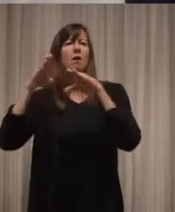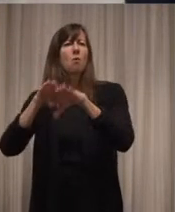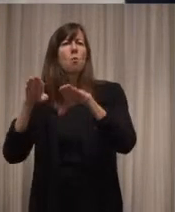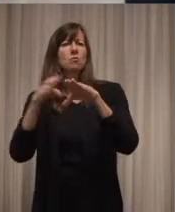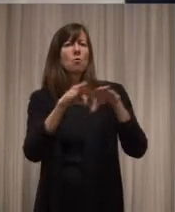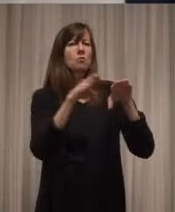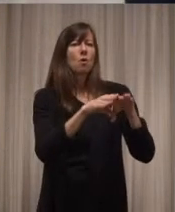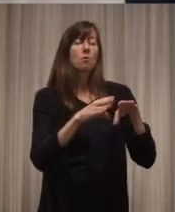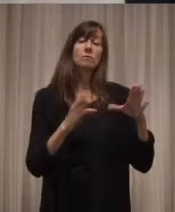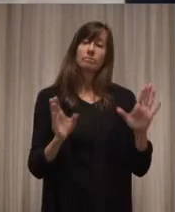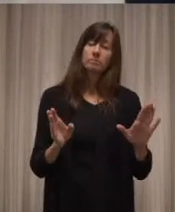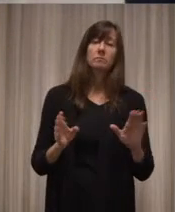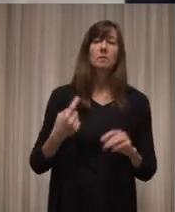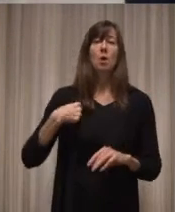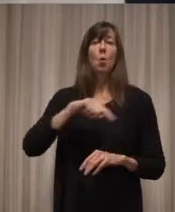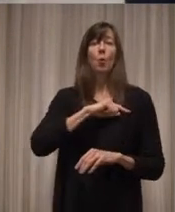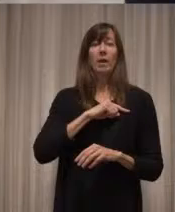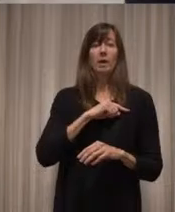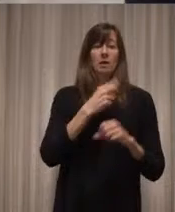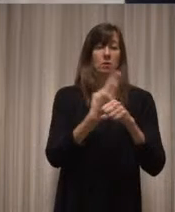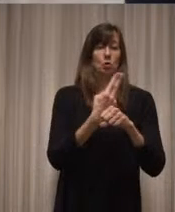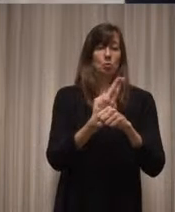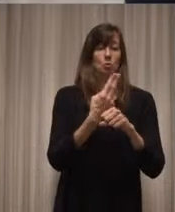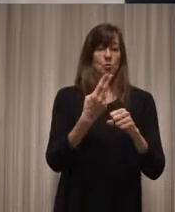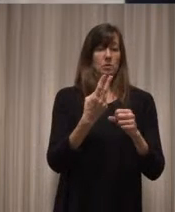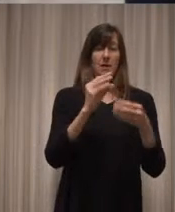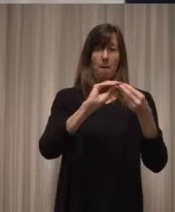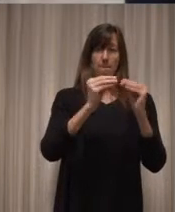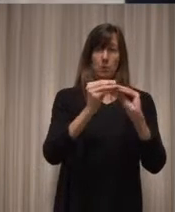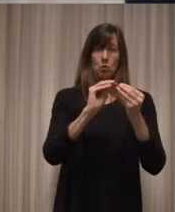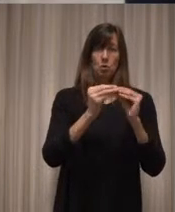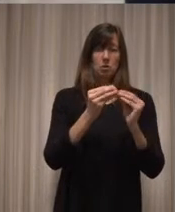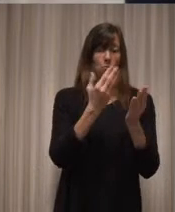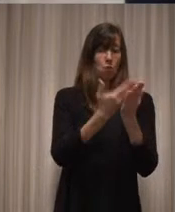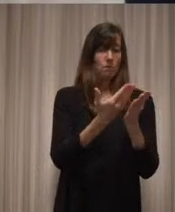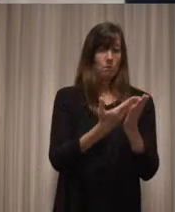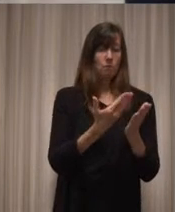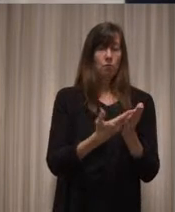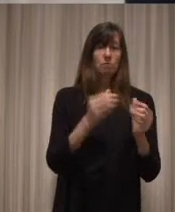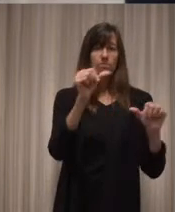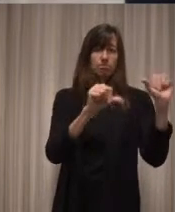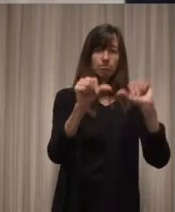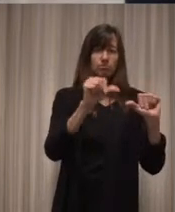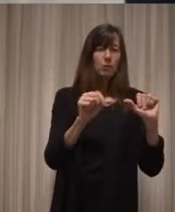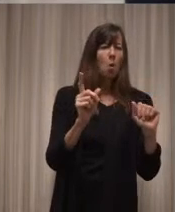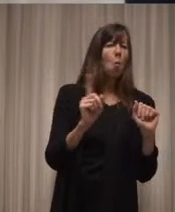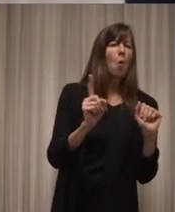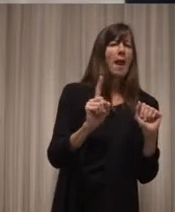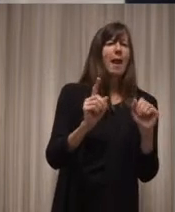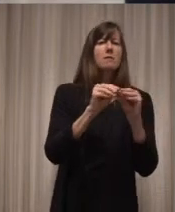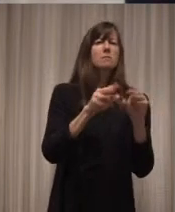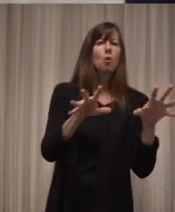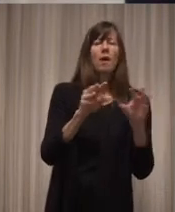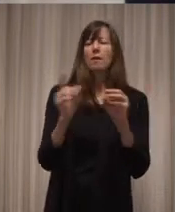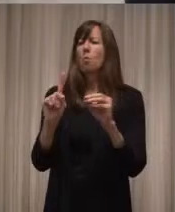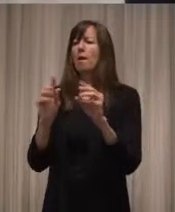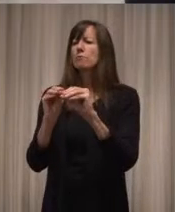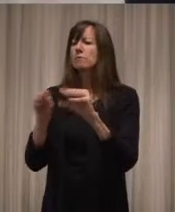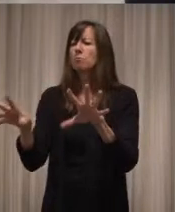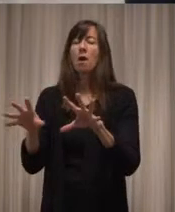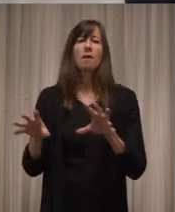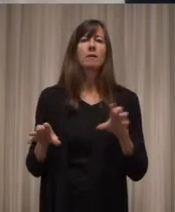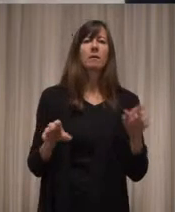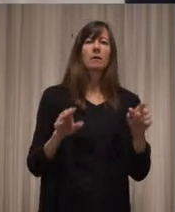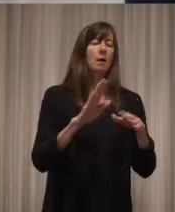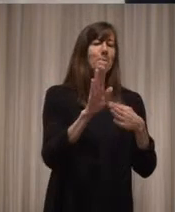is showing that more and more the spread of COVID is happening at the individual home level and small gathering level.